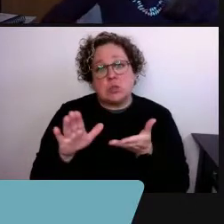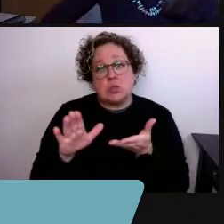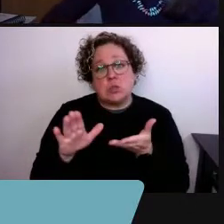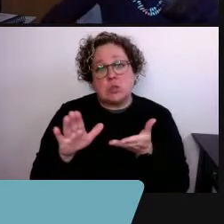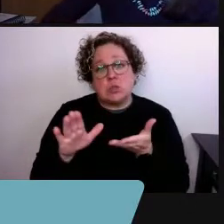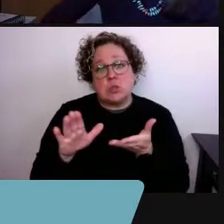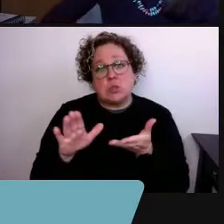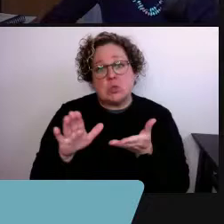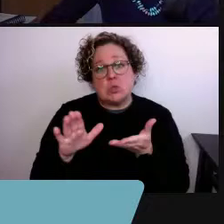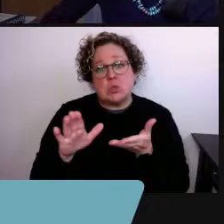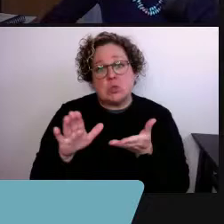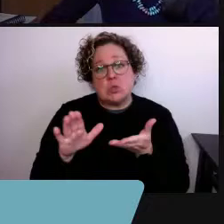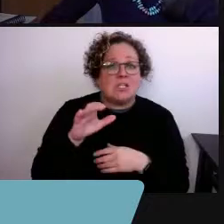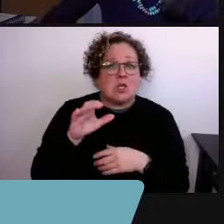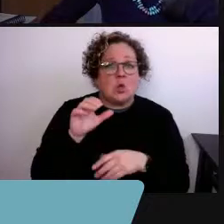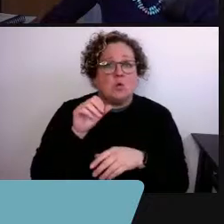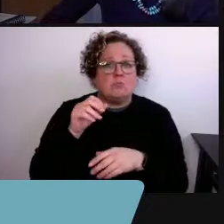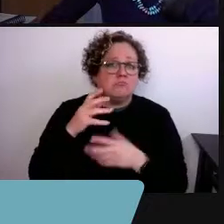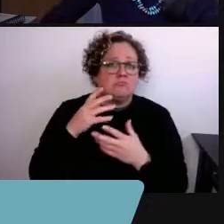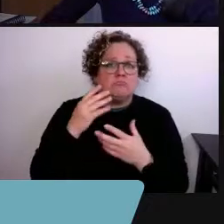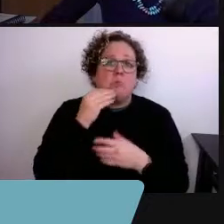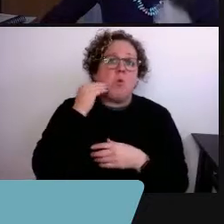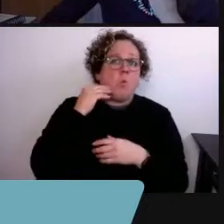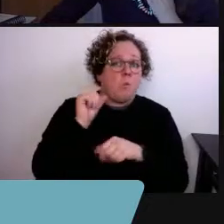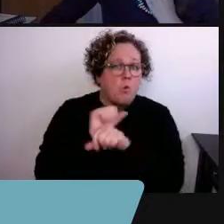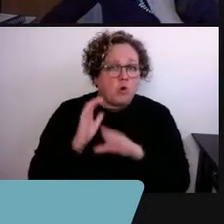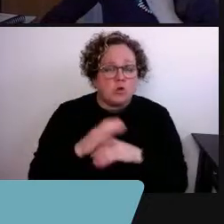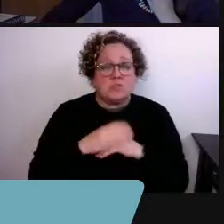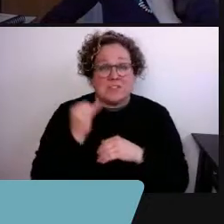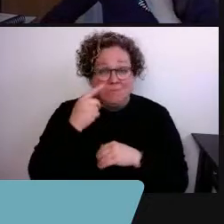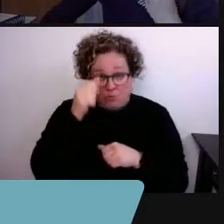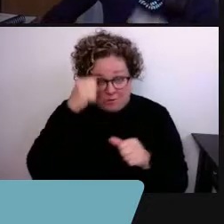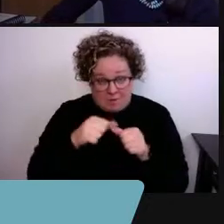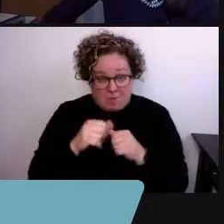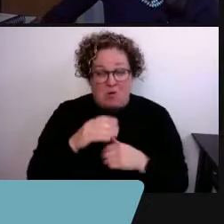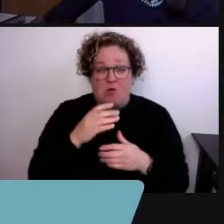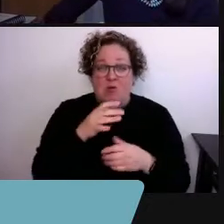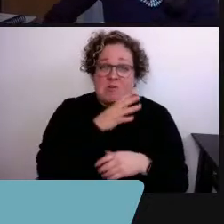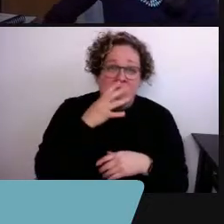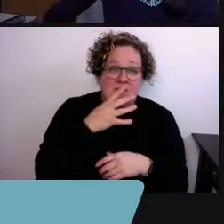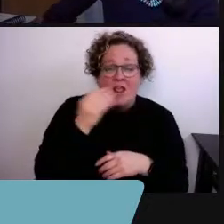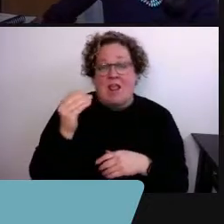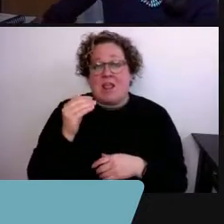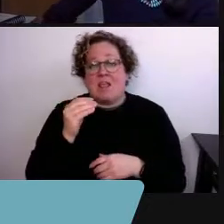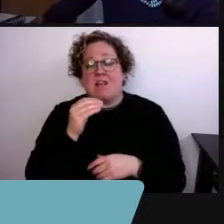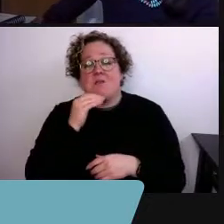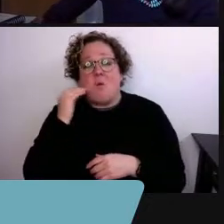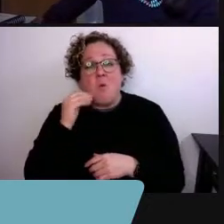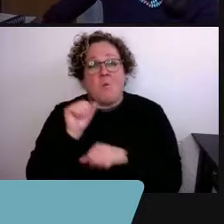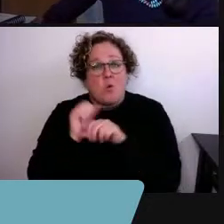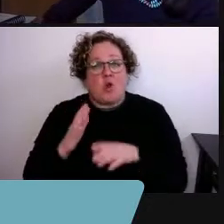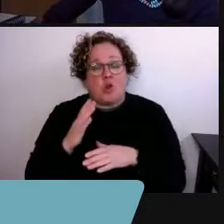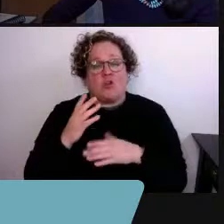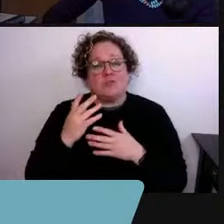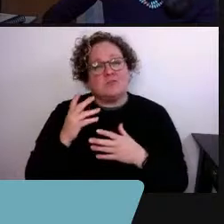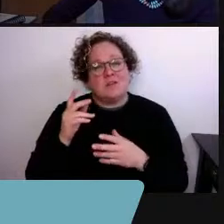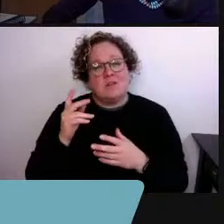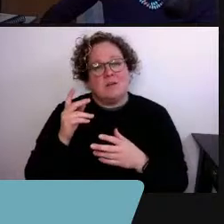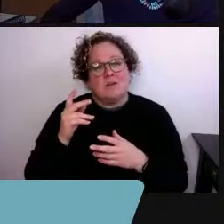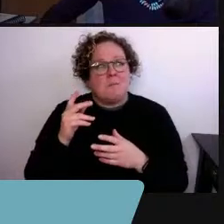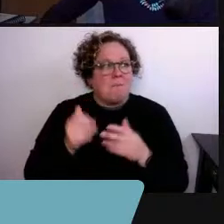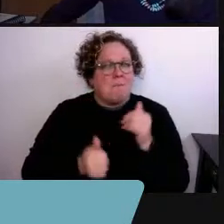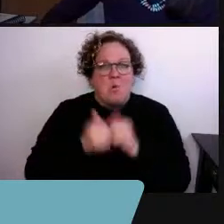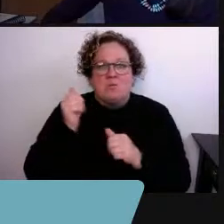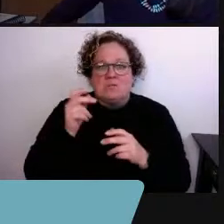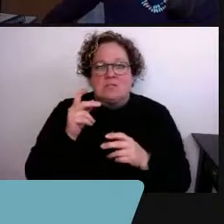domestic workers. And if you recall, historically, agriculture workers and domestic workers were predominantly people of color,